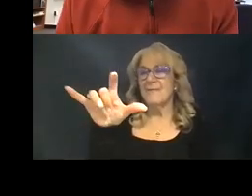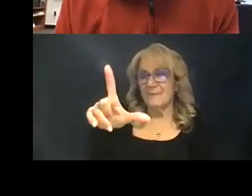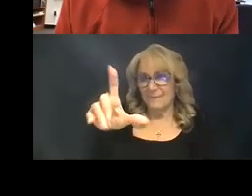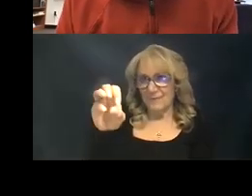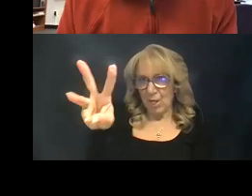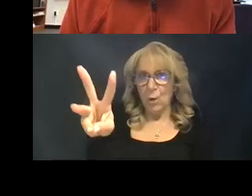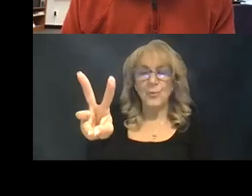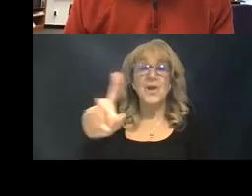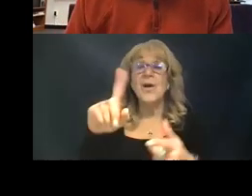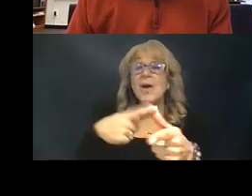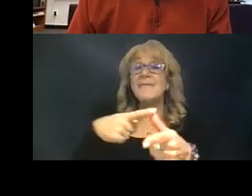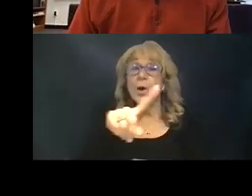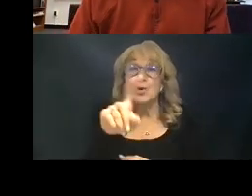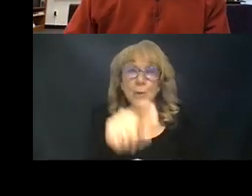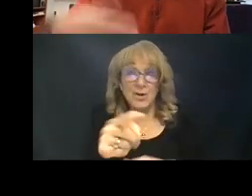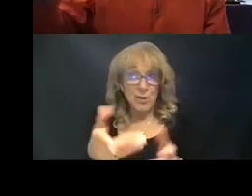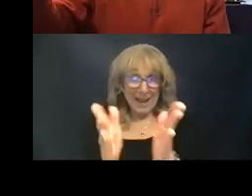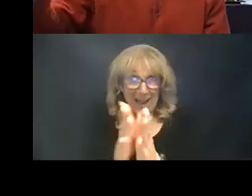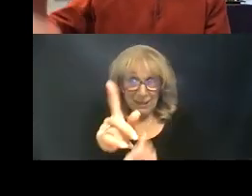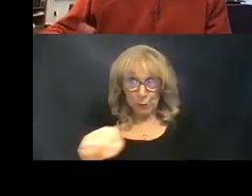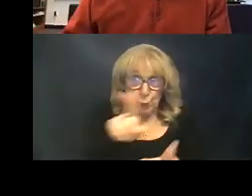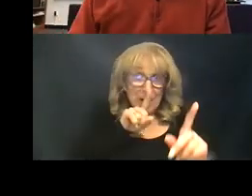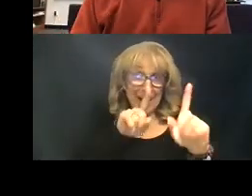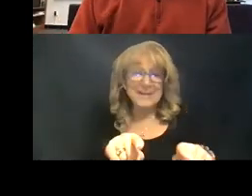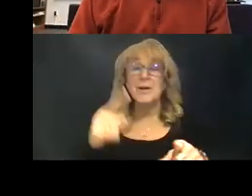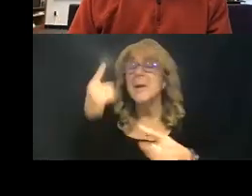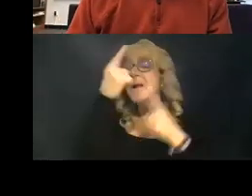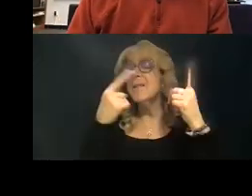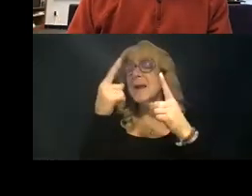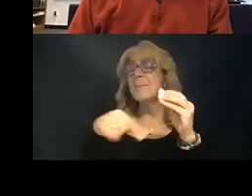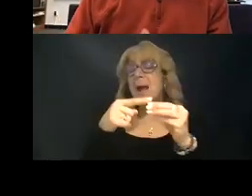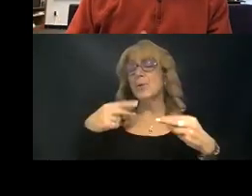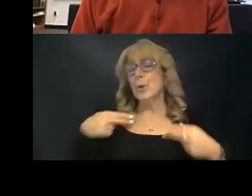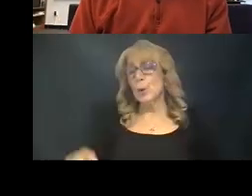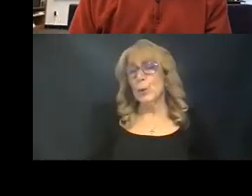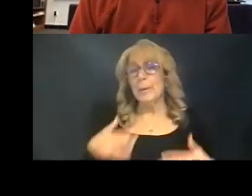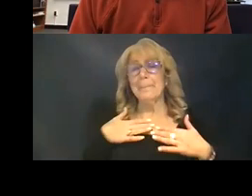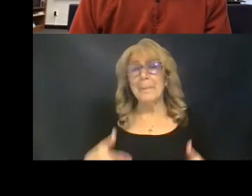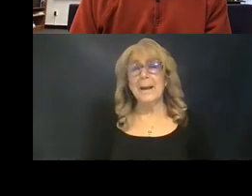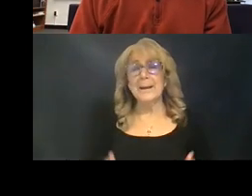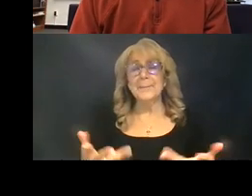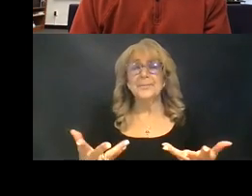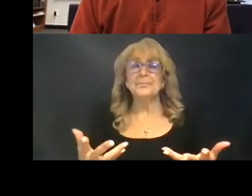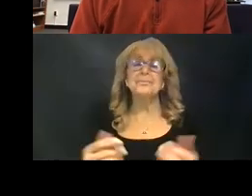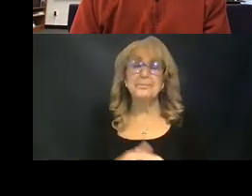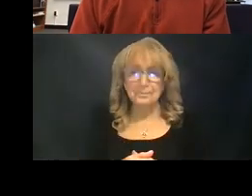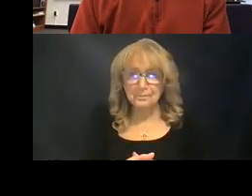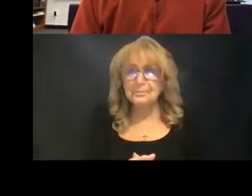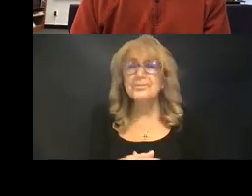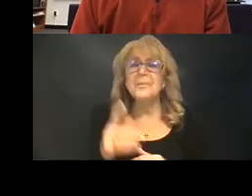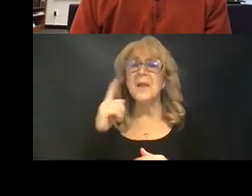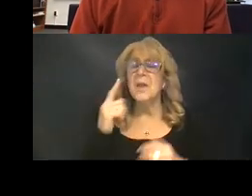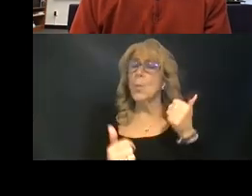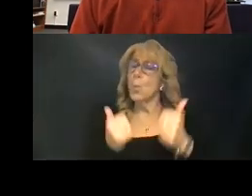so we're going to ask you to answer a poll, is you can think about the human body, and we're now going to give you a poll for which of these fluids are in the human